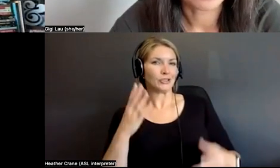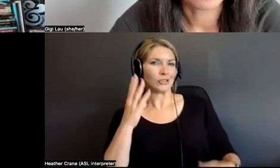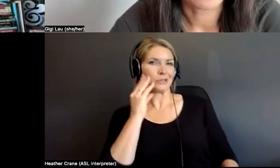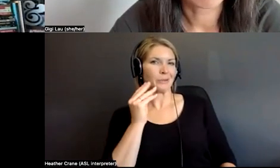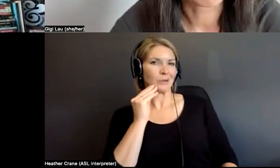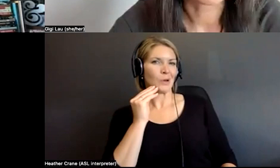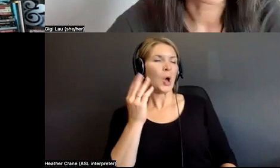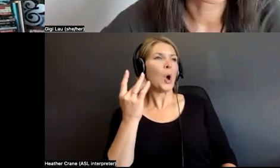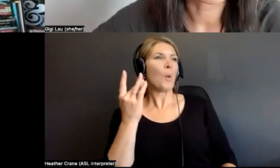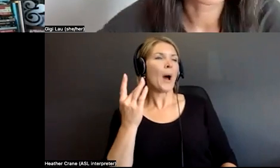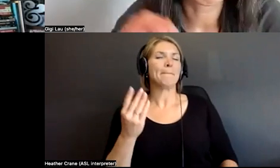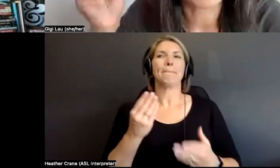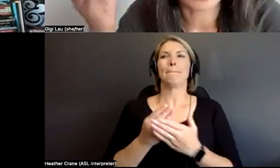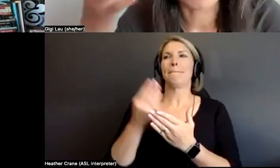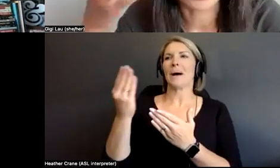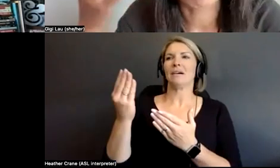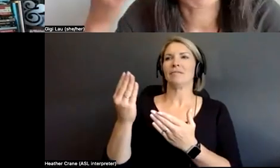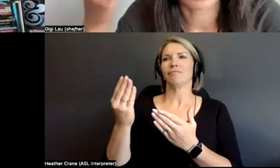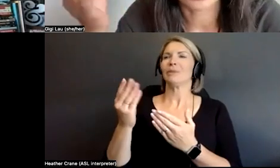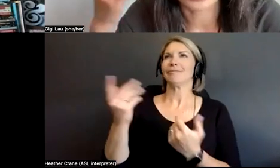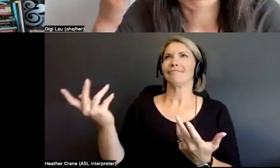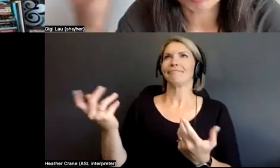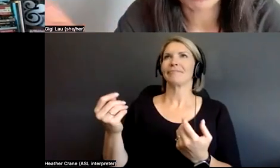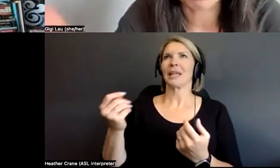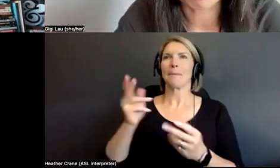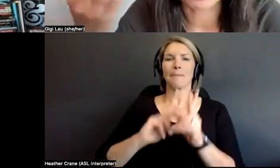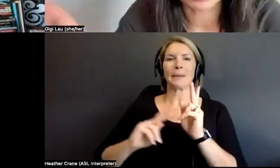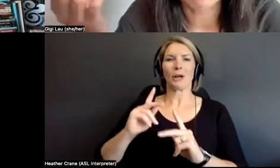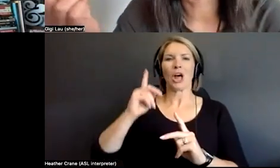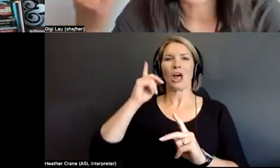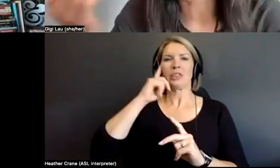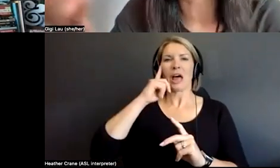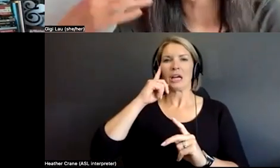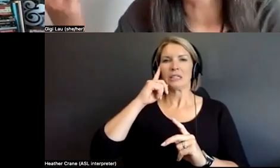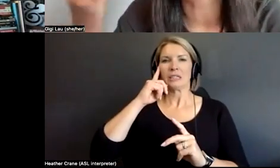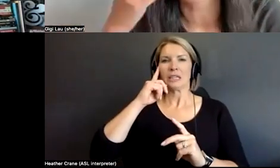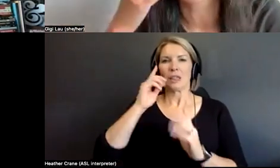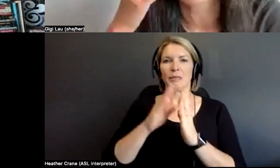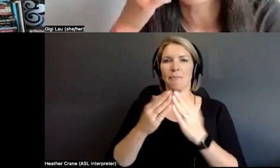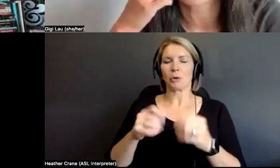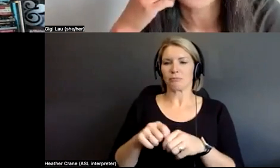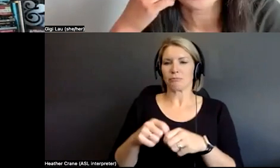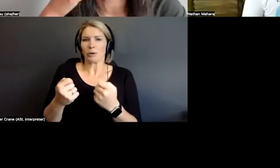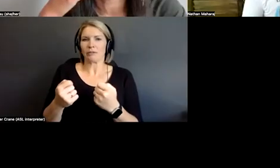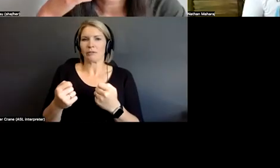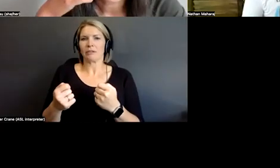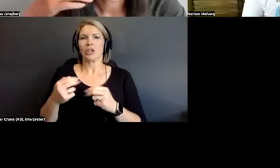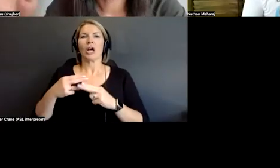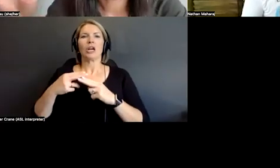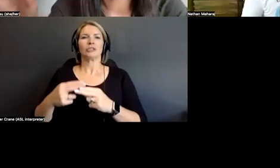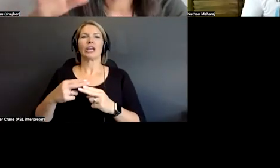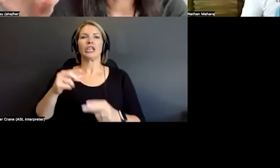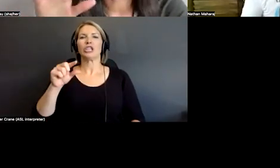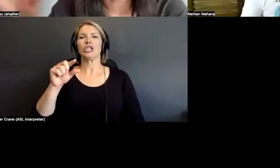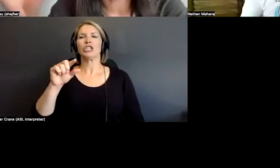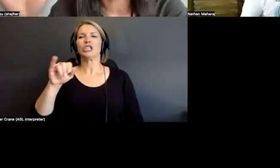buyers thought or consumers thought it was like broken when they received it. So it was a cover called Ginny Moon, and there was